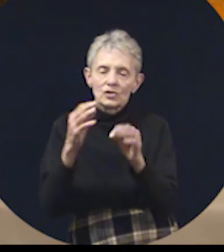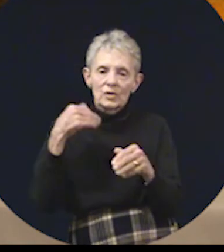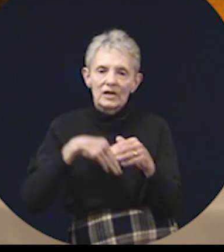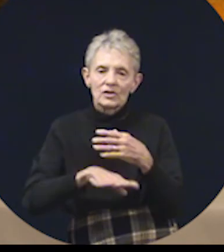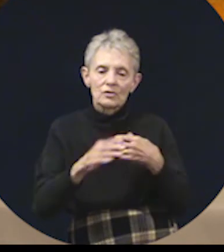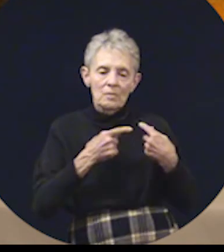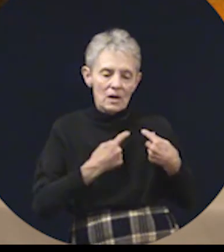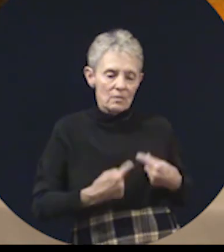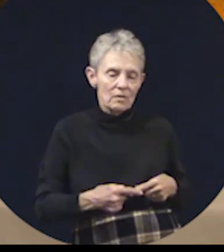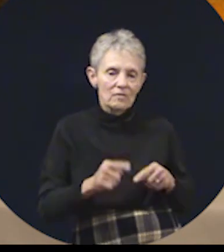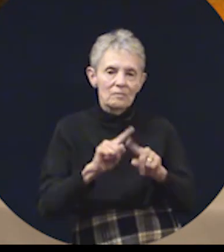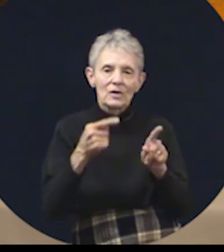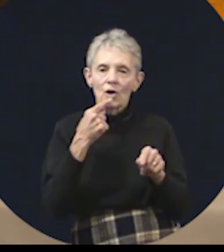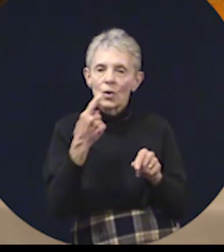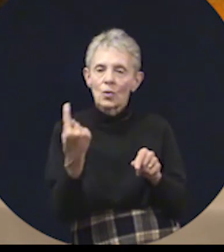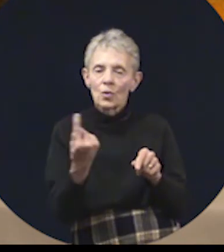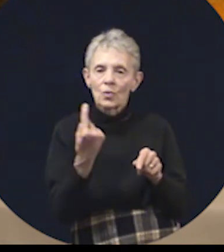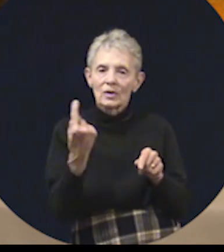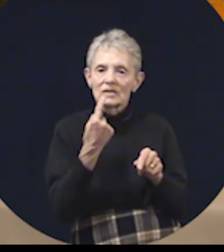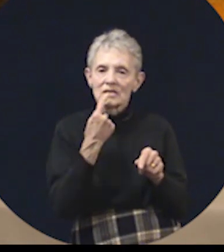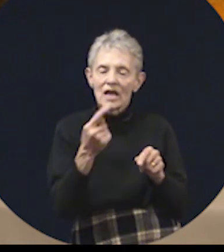be healed.